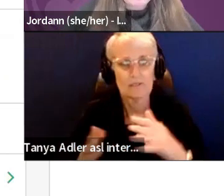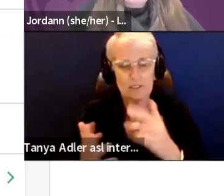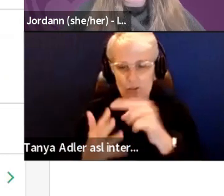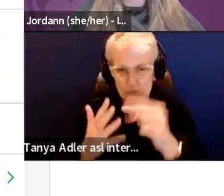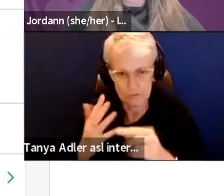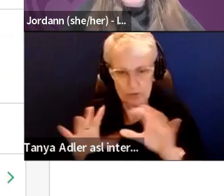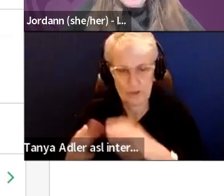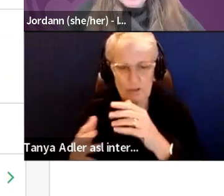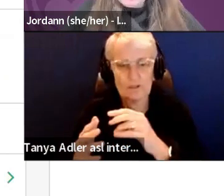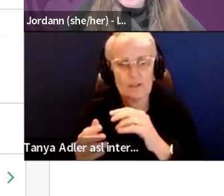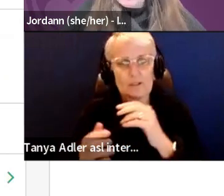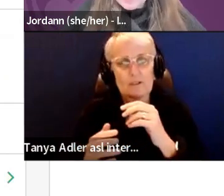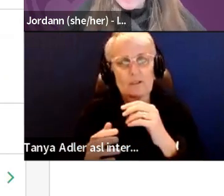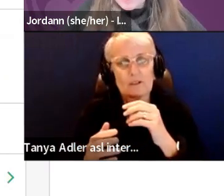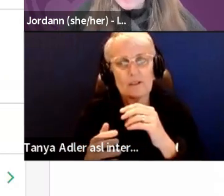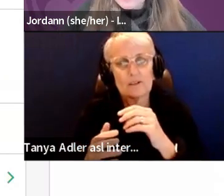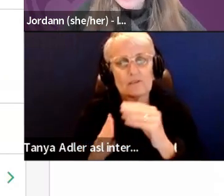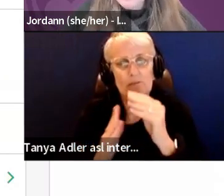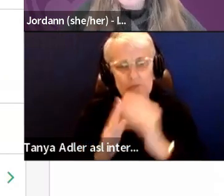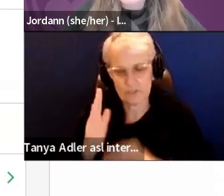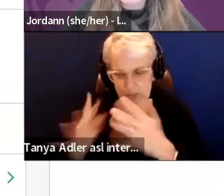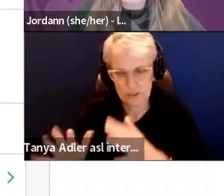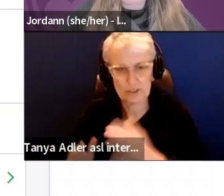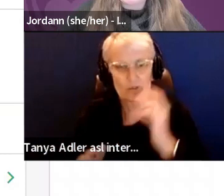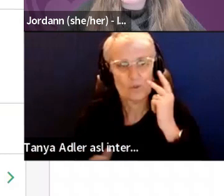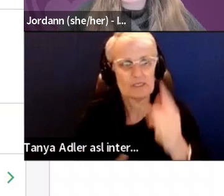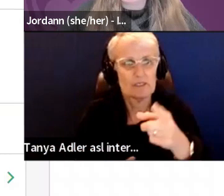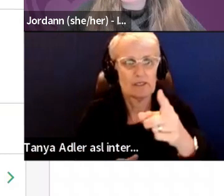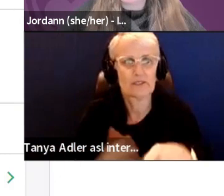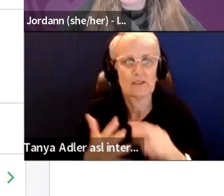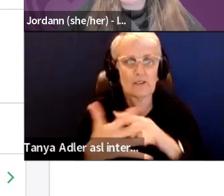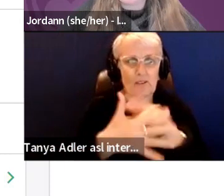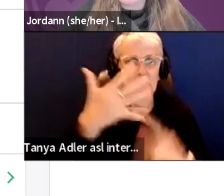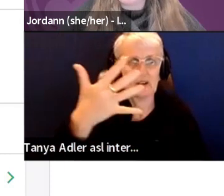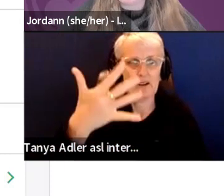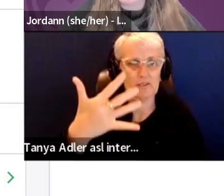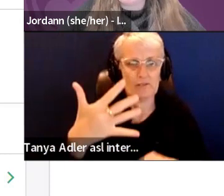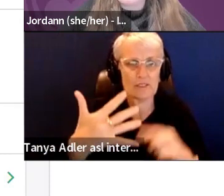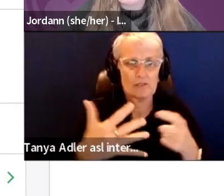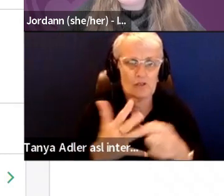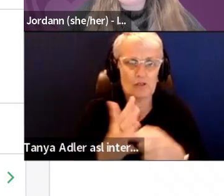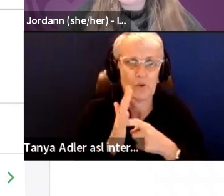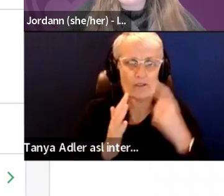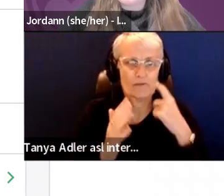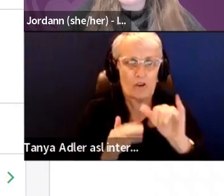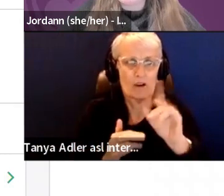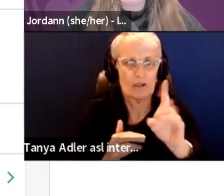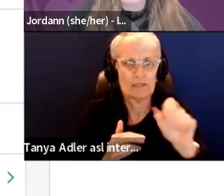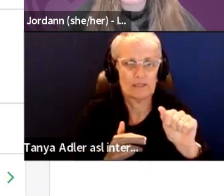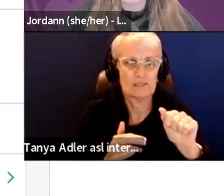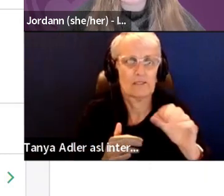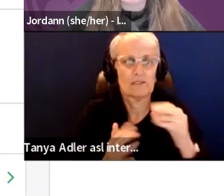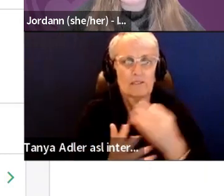email, and you completed your eligibility quiz, you will see the 5 sections that are required for the i.d.e.a Fund